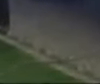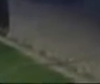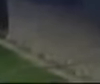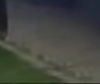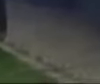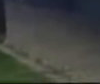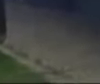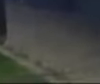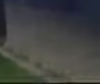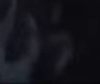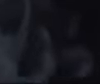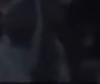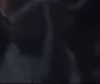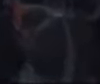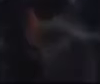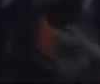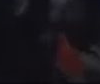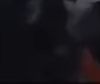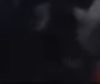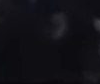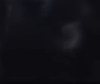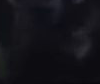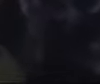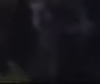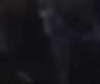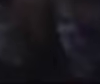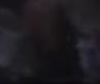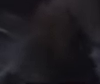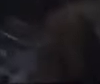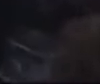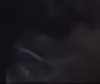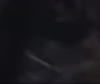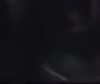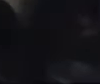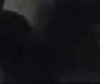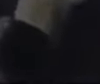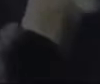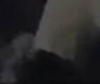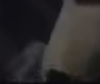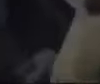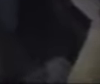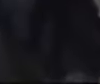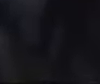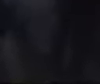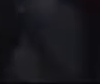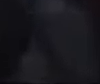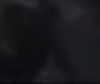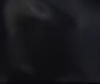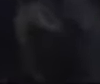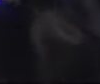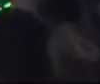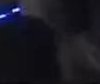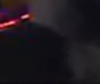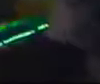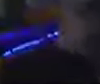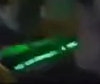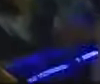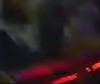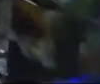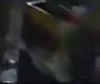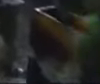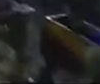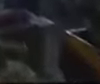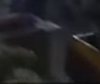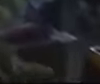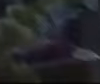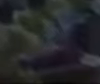Give way. Give way. By the Spirit of the living God, give way. Who is this King of